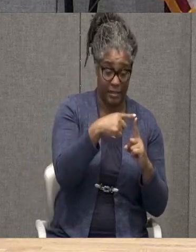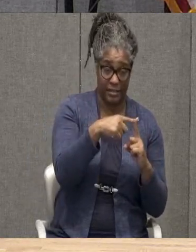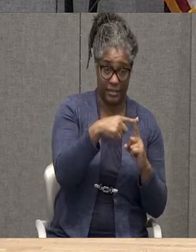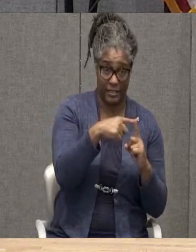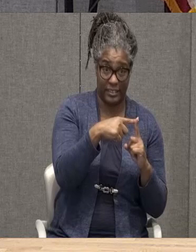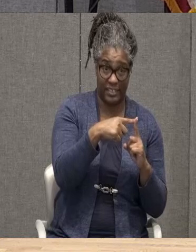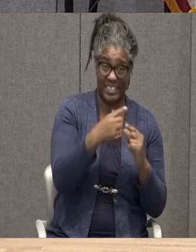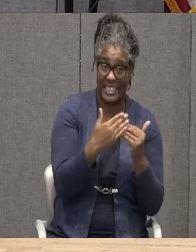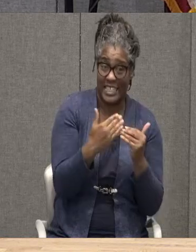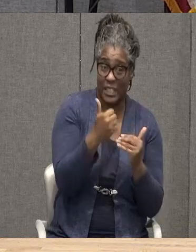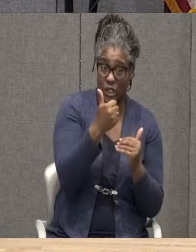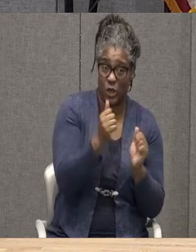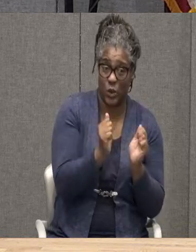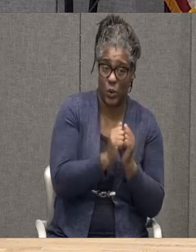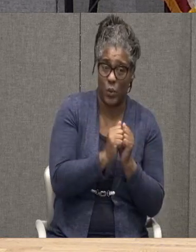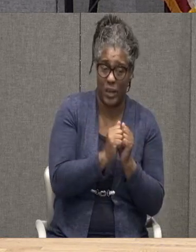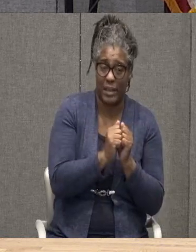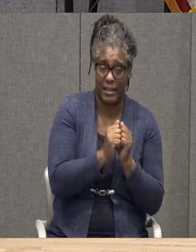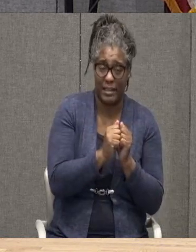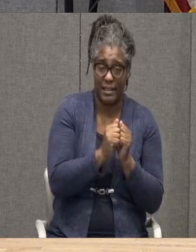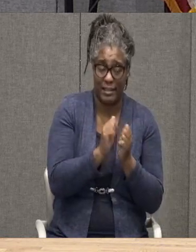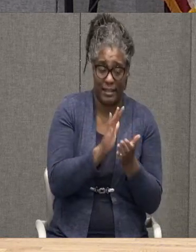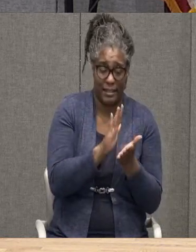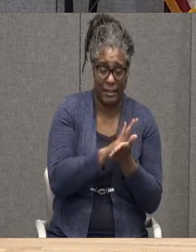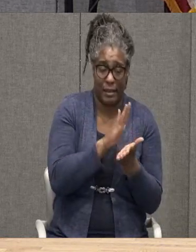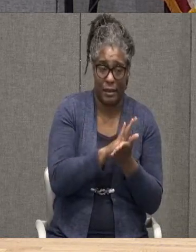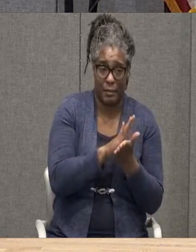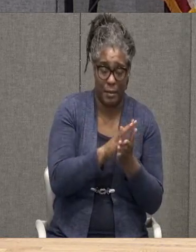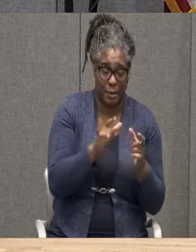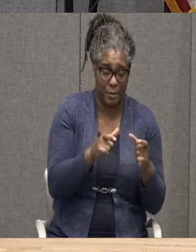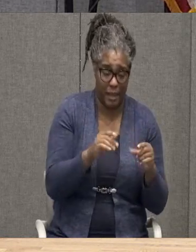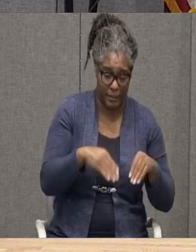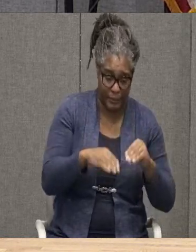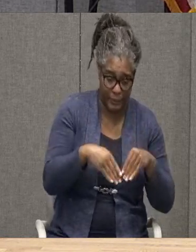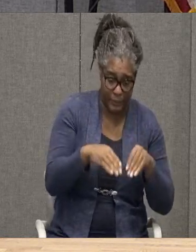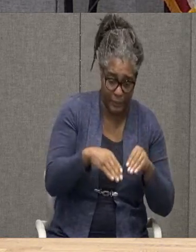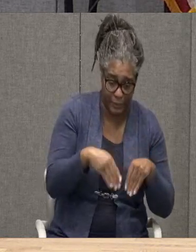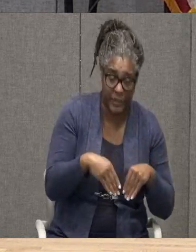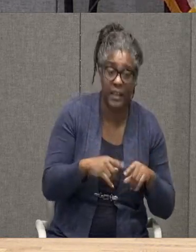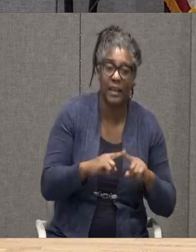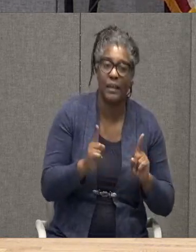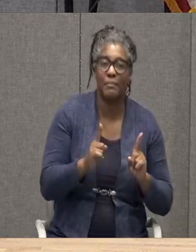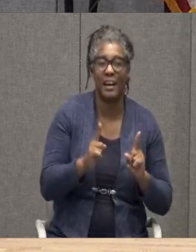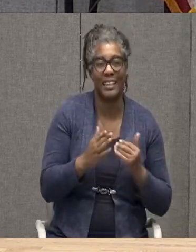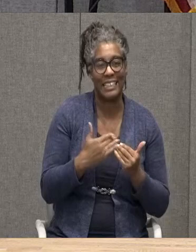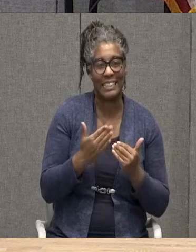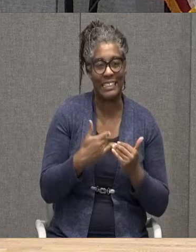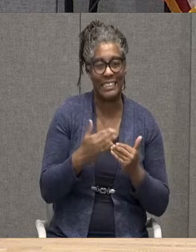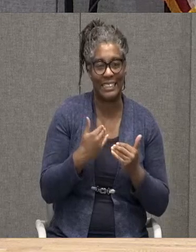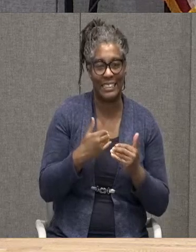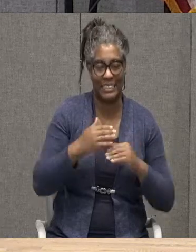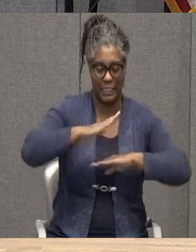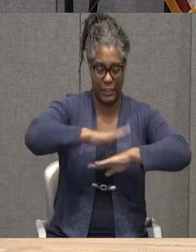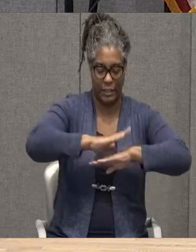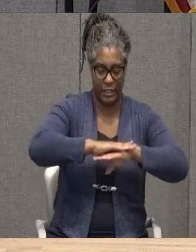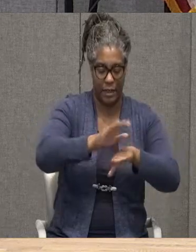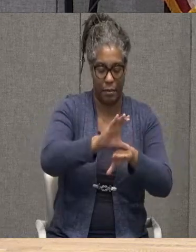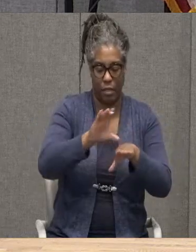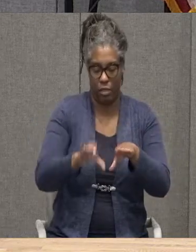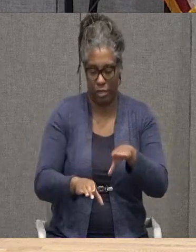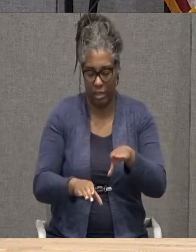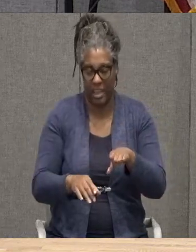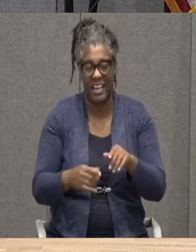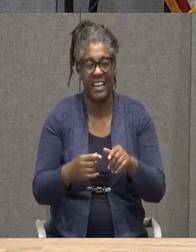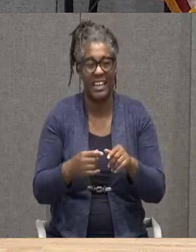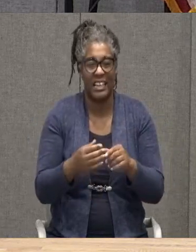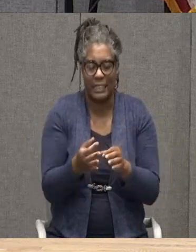easier with the paper plate, but there's also some disadvantages where it kind of can go off the table and it's a little bit harder to see whether it was on